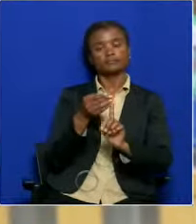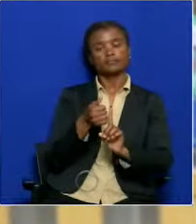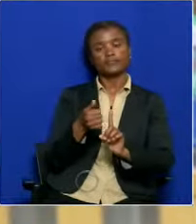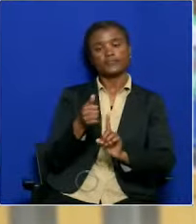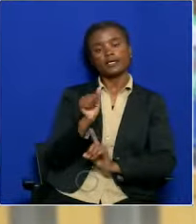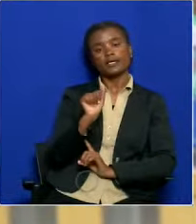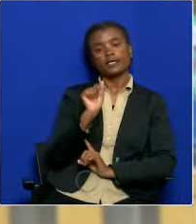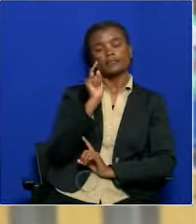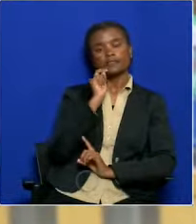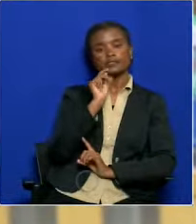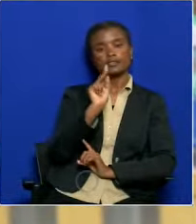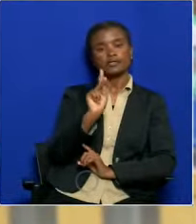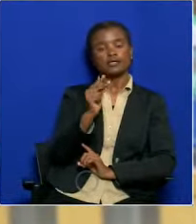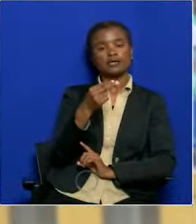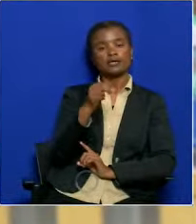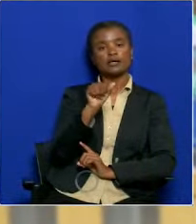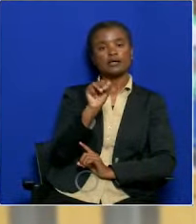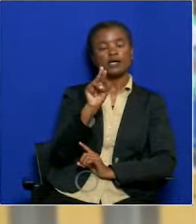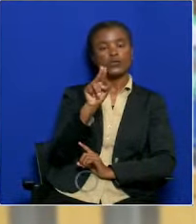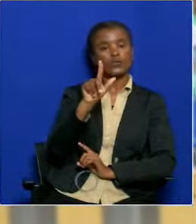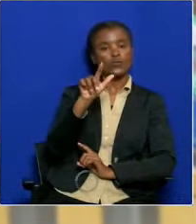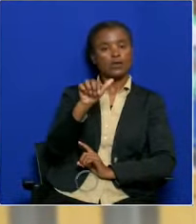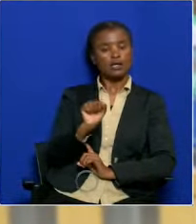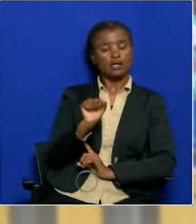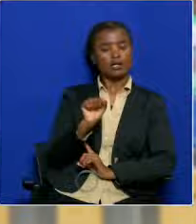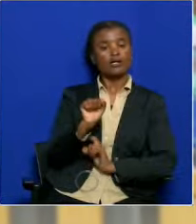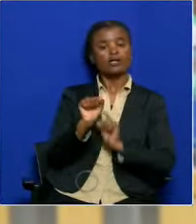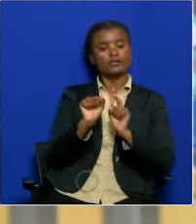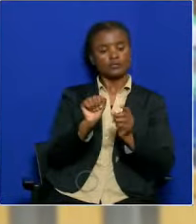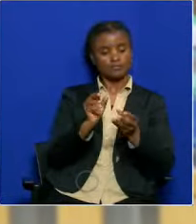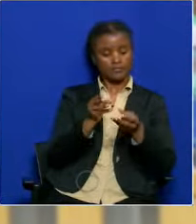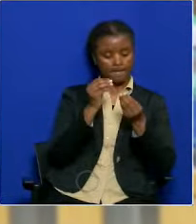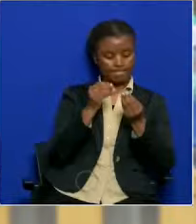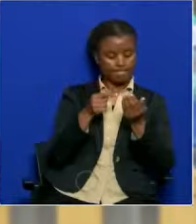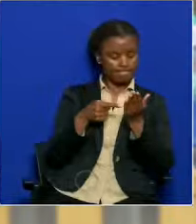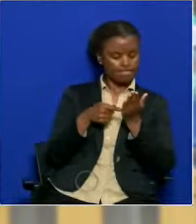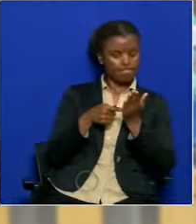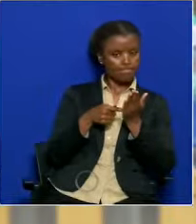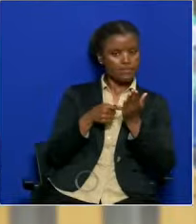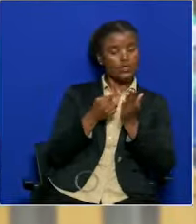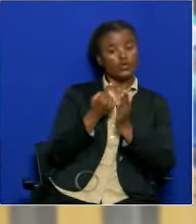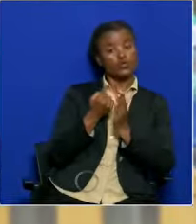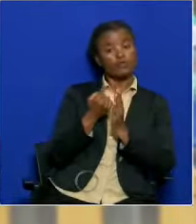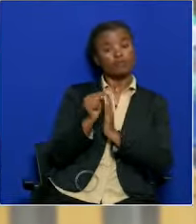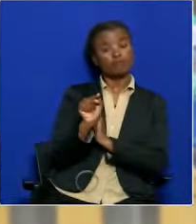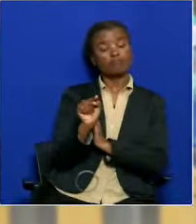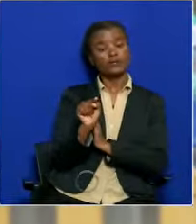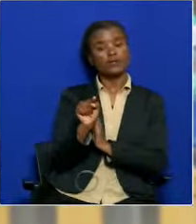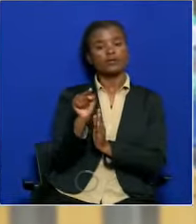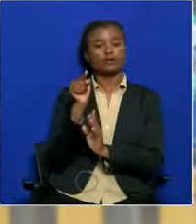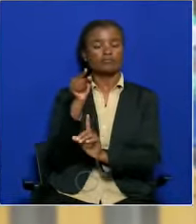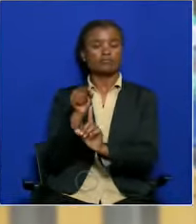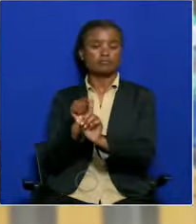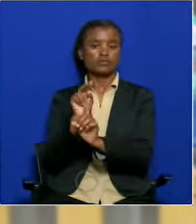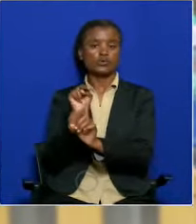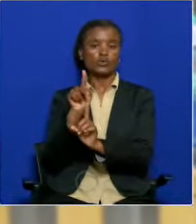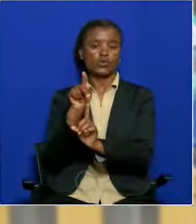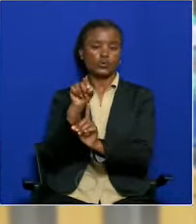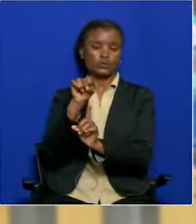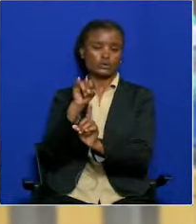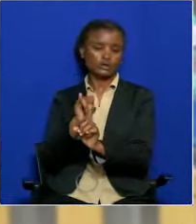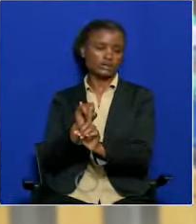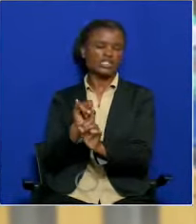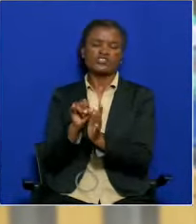Sergeant Ngosi, obviously not for the fun of it, to do something about it, and I think that's what you said. And then the next day he pays